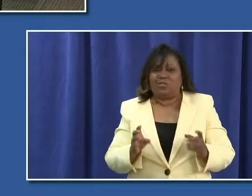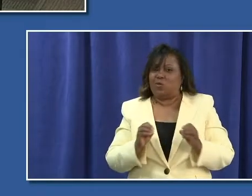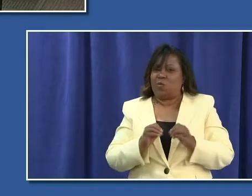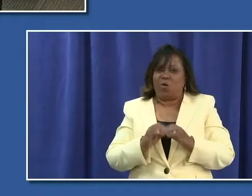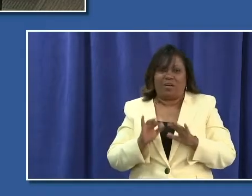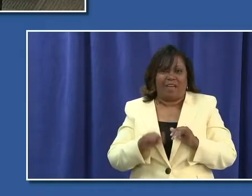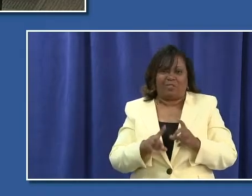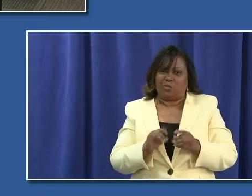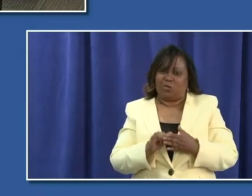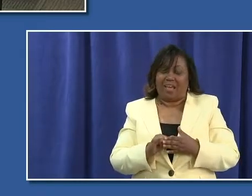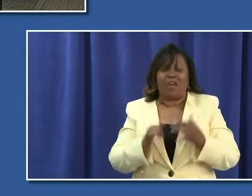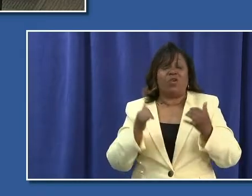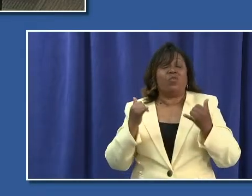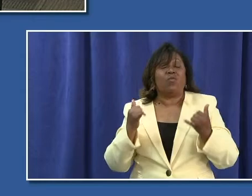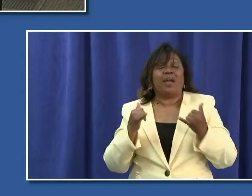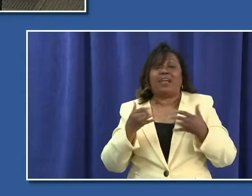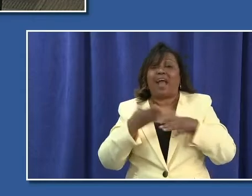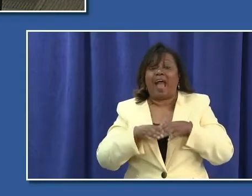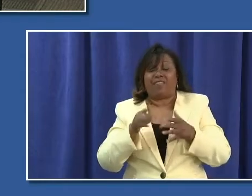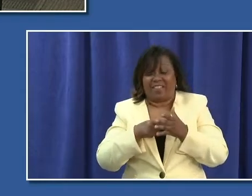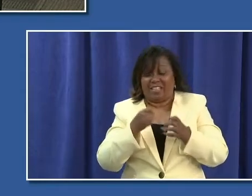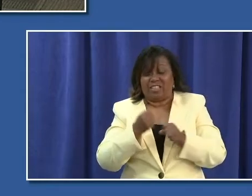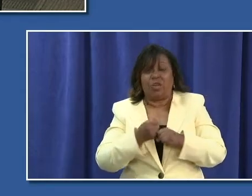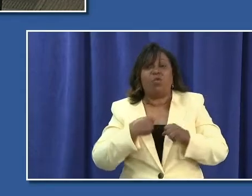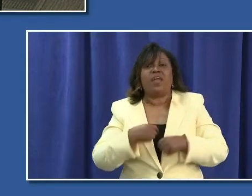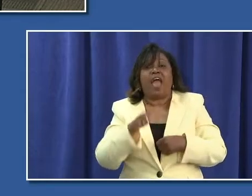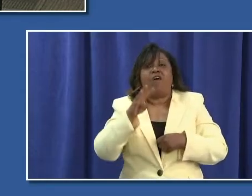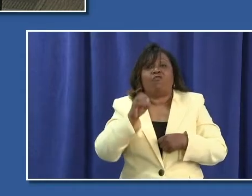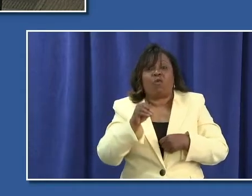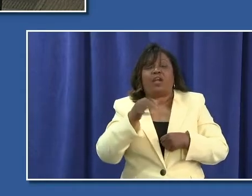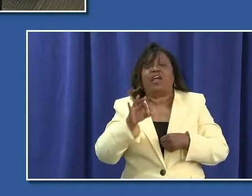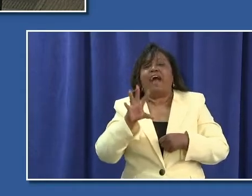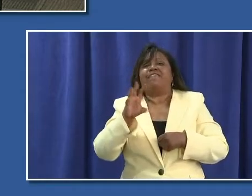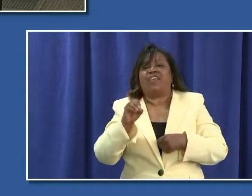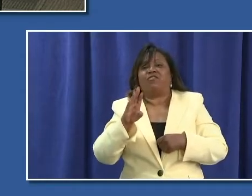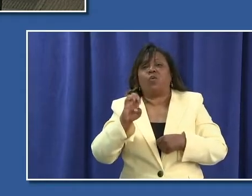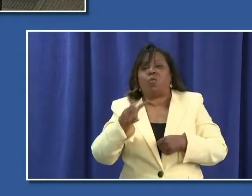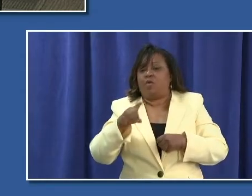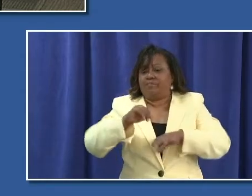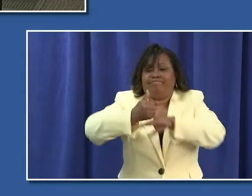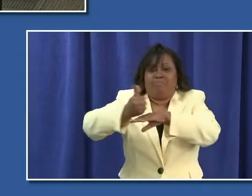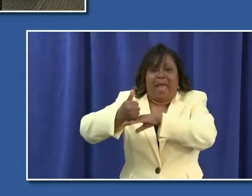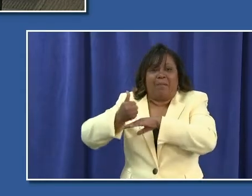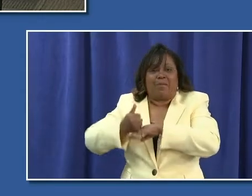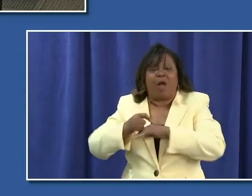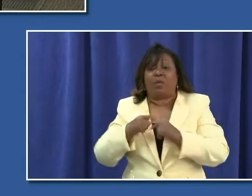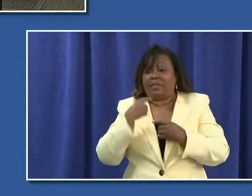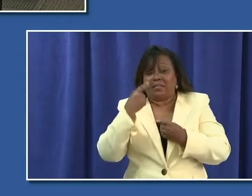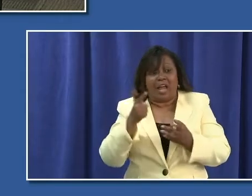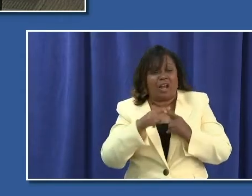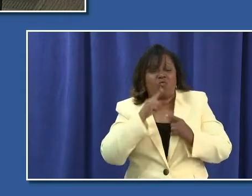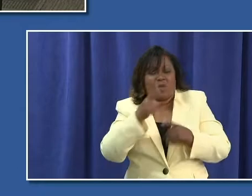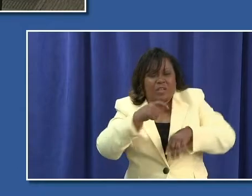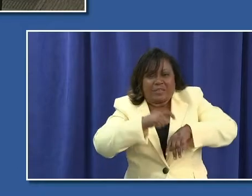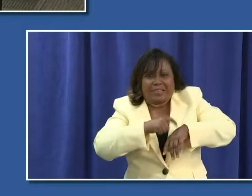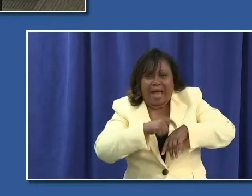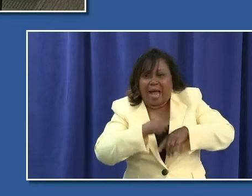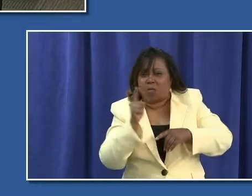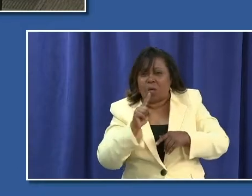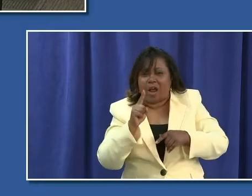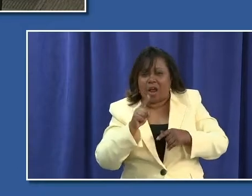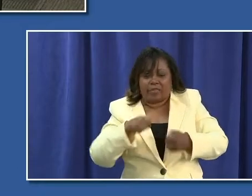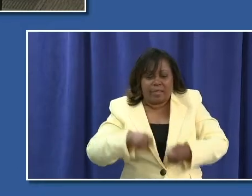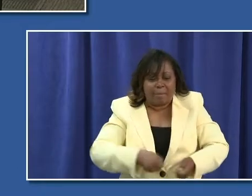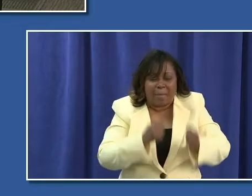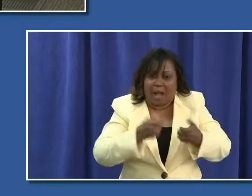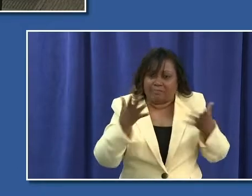going to have to do that. Right now, after this year, we'll have 40 of the 50 wards mapped out, where we can tell in real time where those